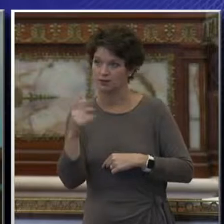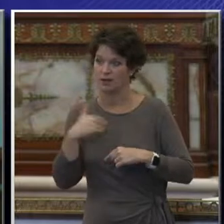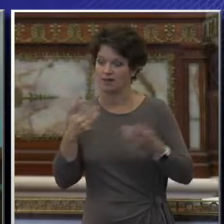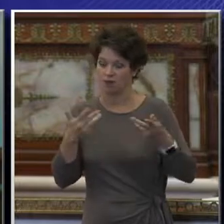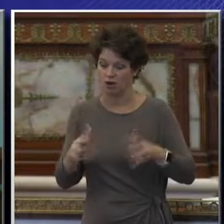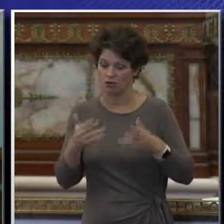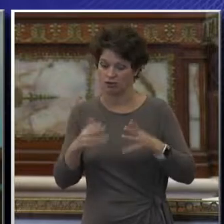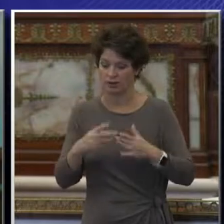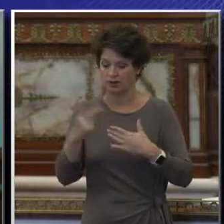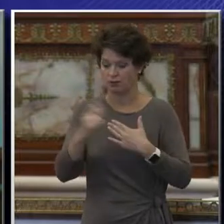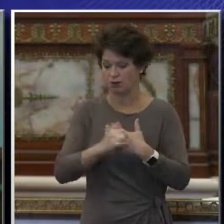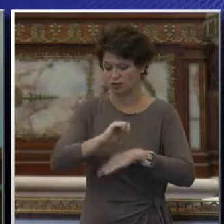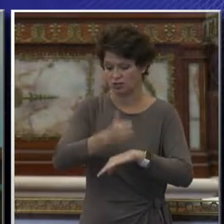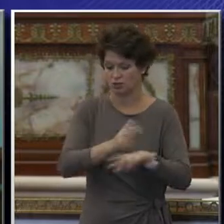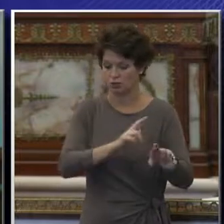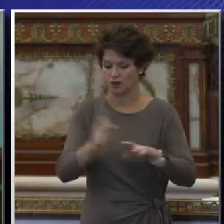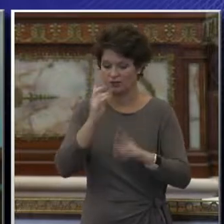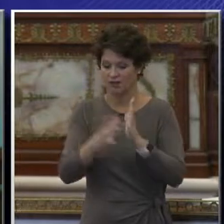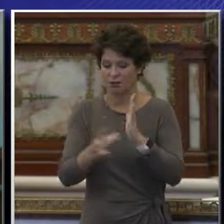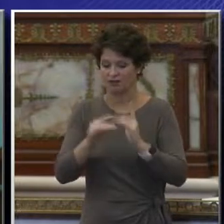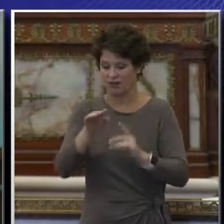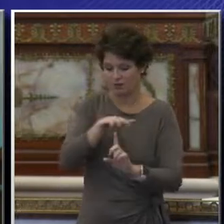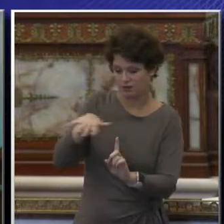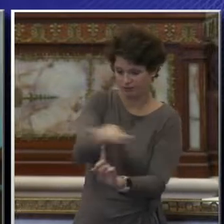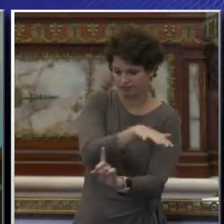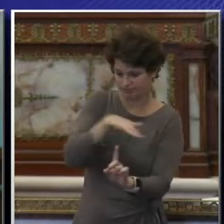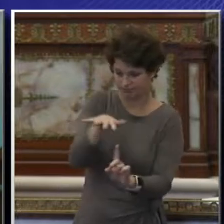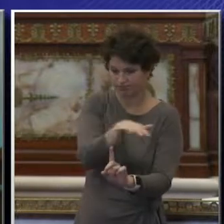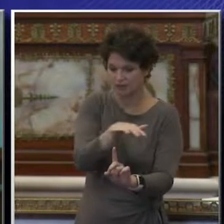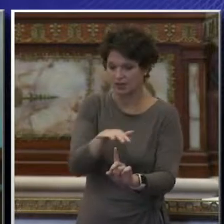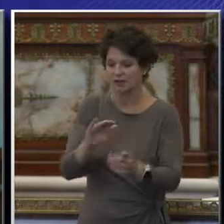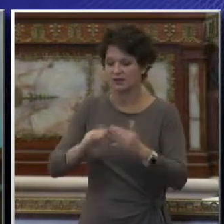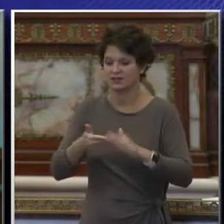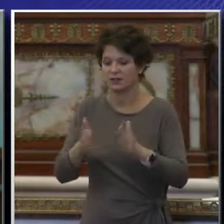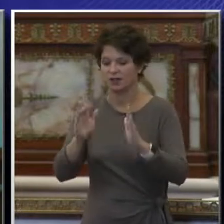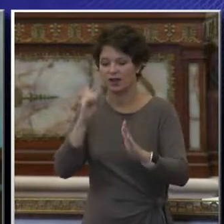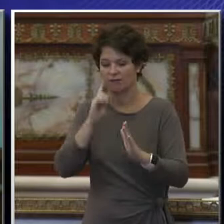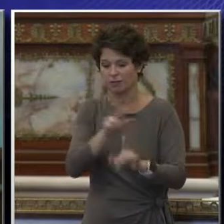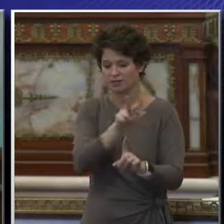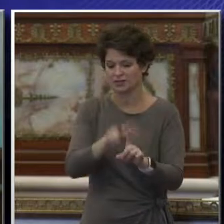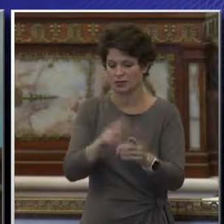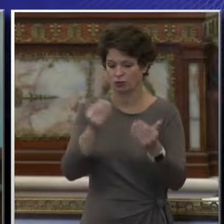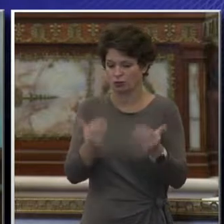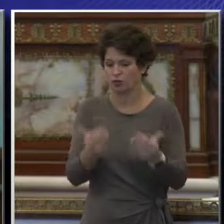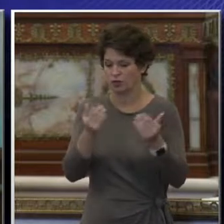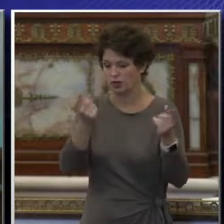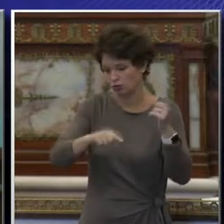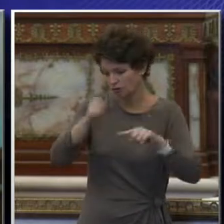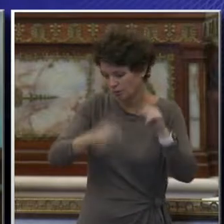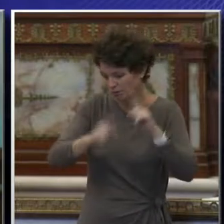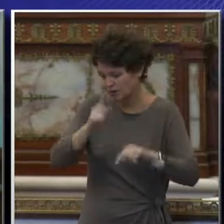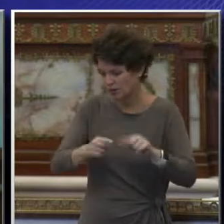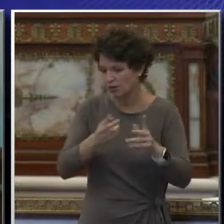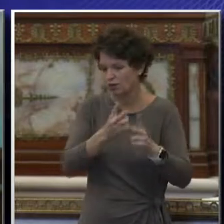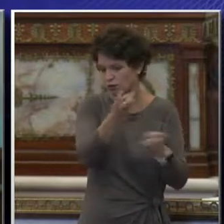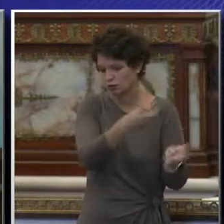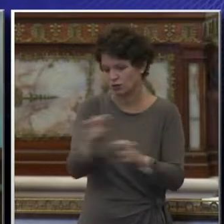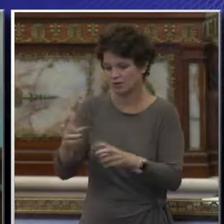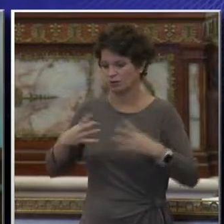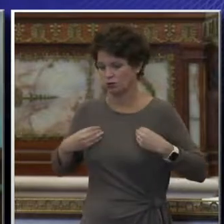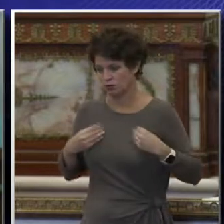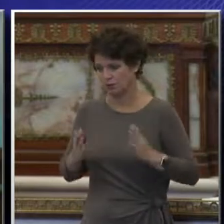a pilot agreement in place for the refinery complex, the city will allow for assignment of the current agreement upon transfer of